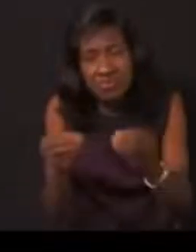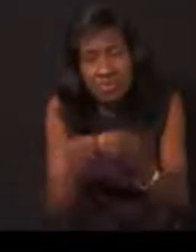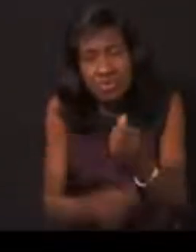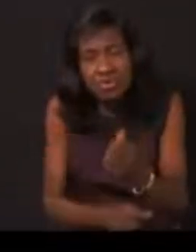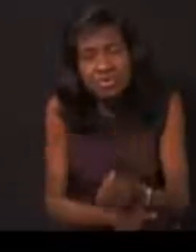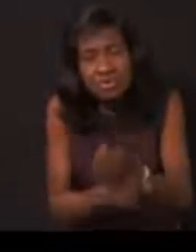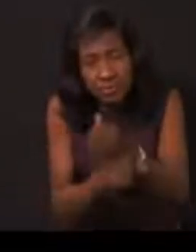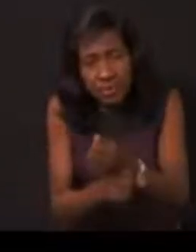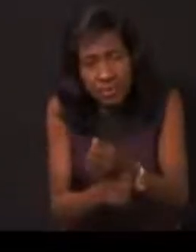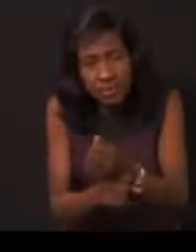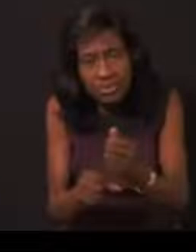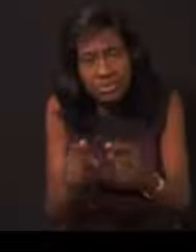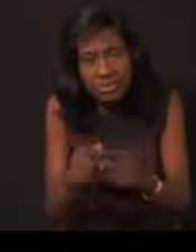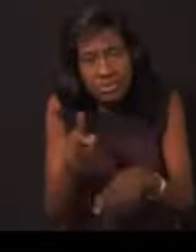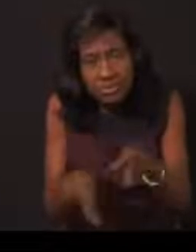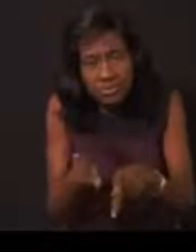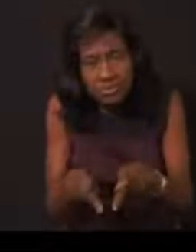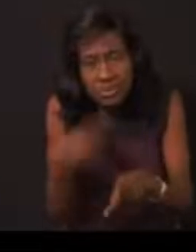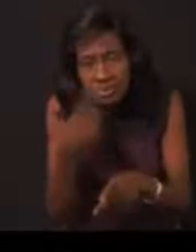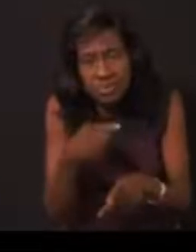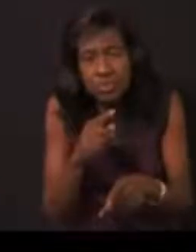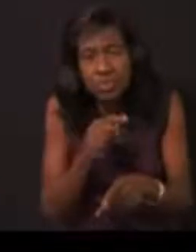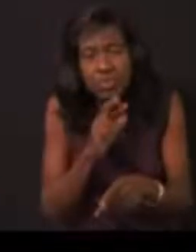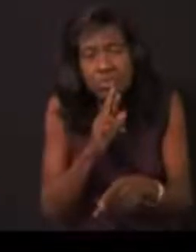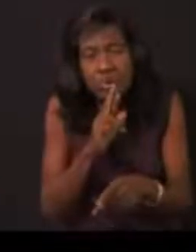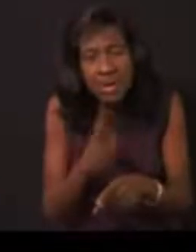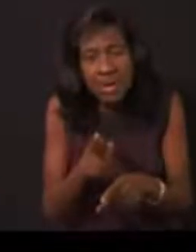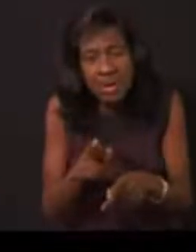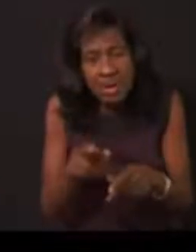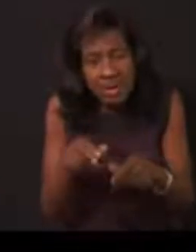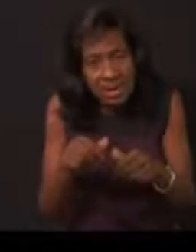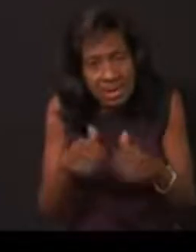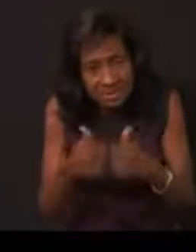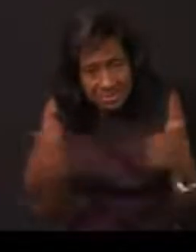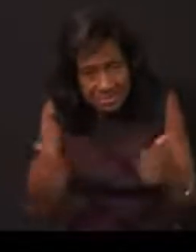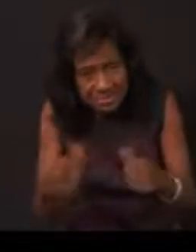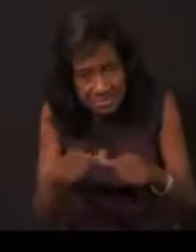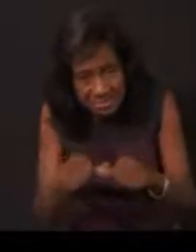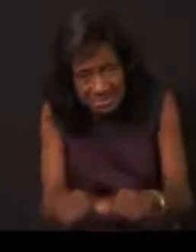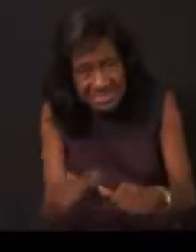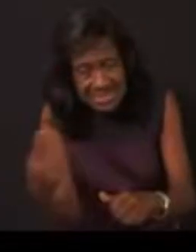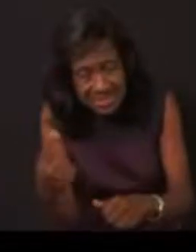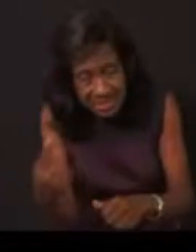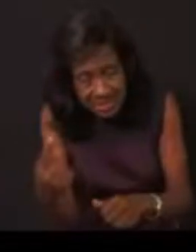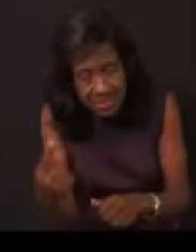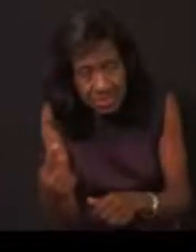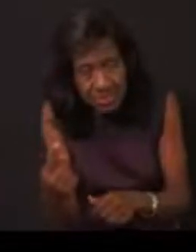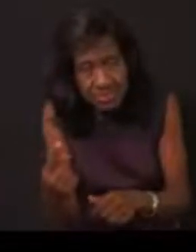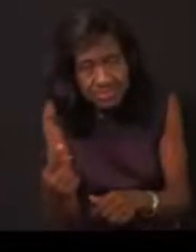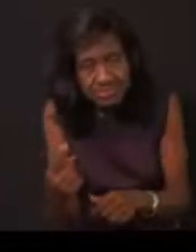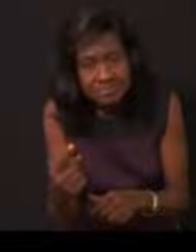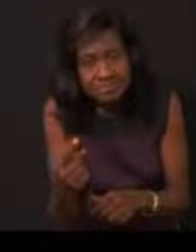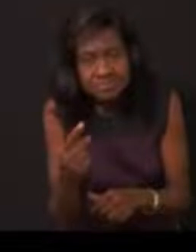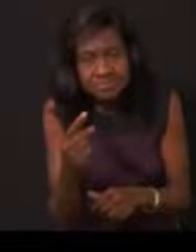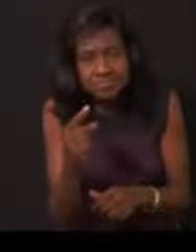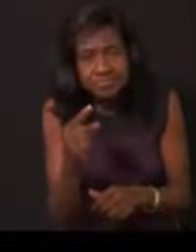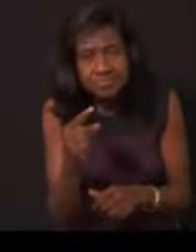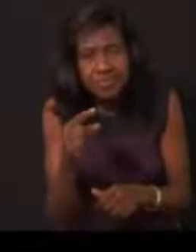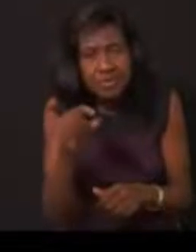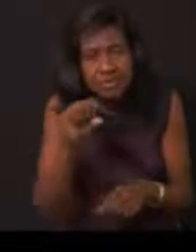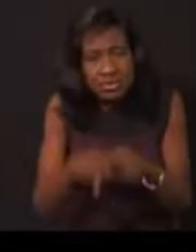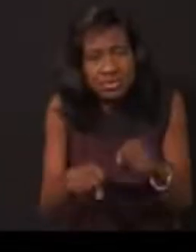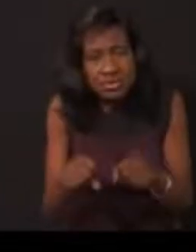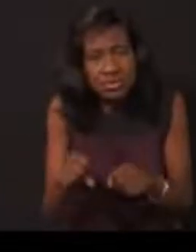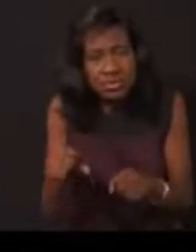quarantined, and to transform the entire quarantine process by introducing